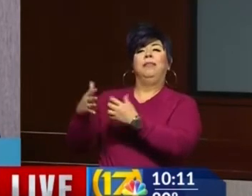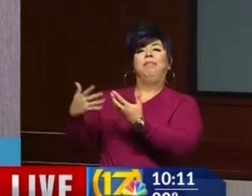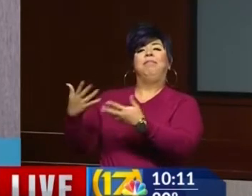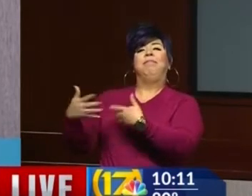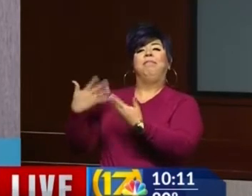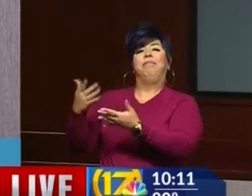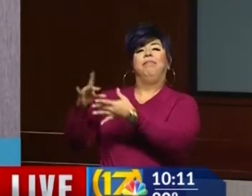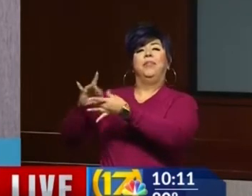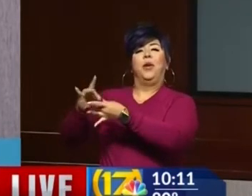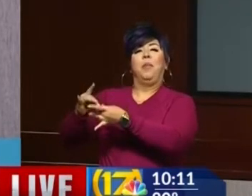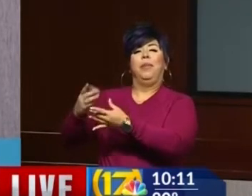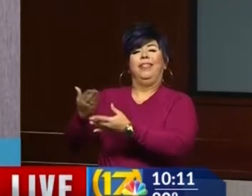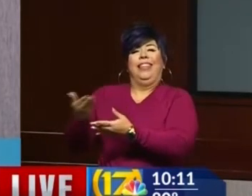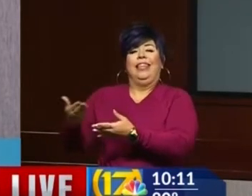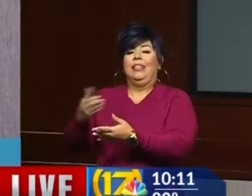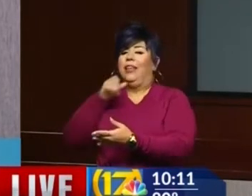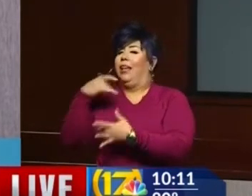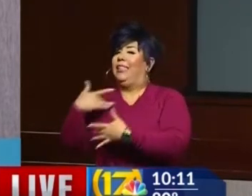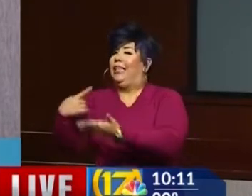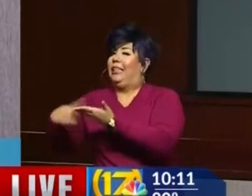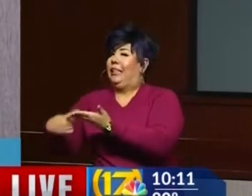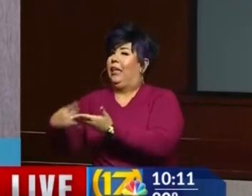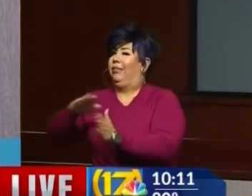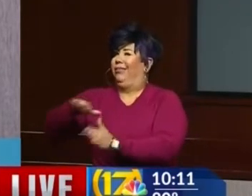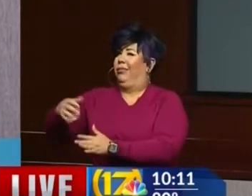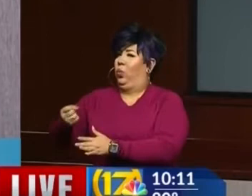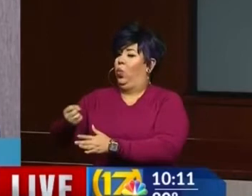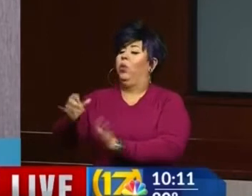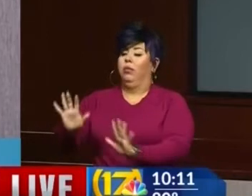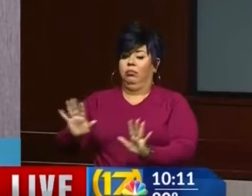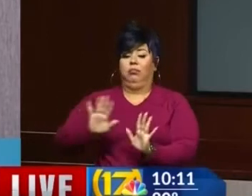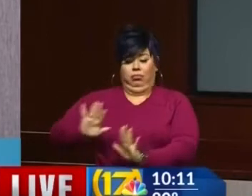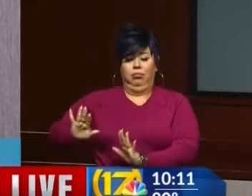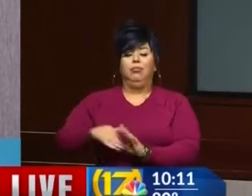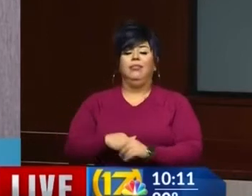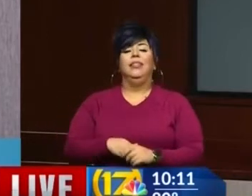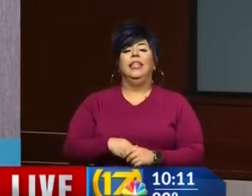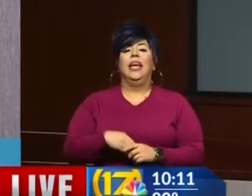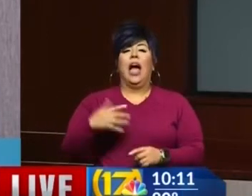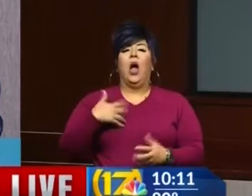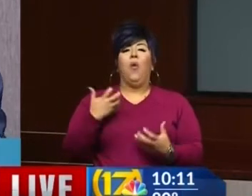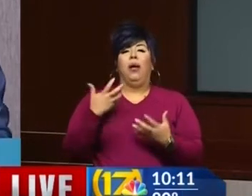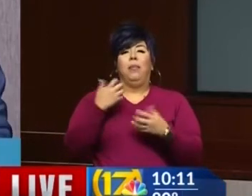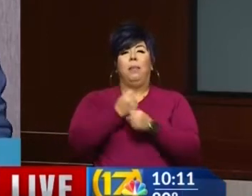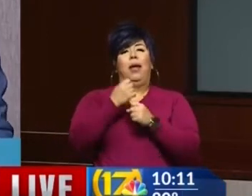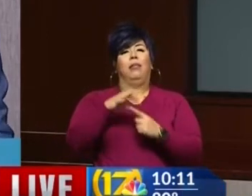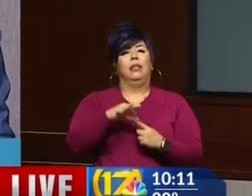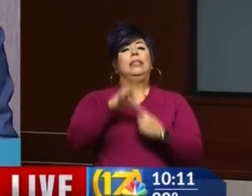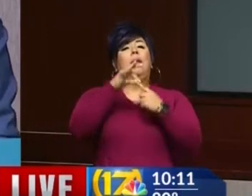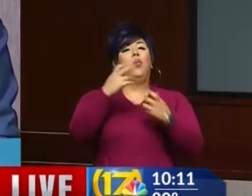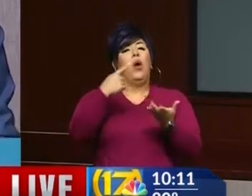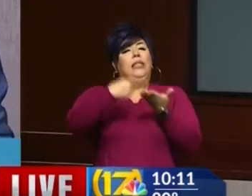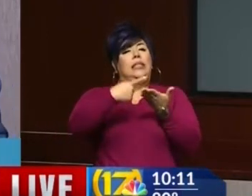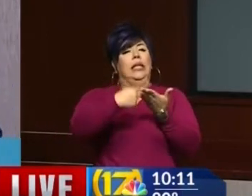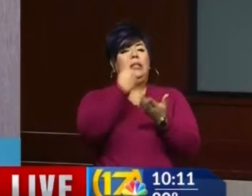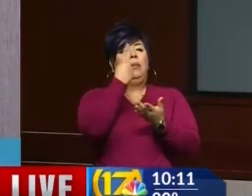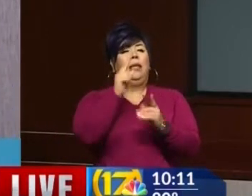don't really talk about things unrelated to COVID at these press conferences, but I'm going to make an exception to talk